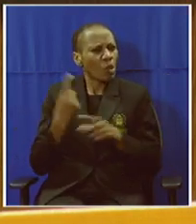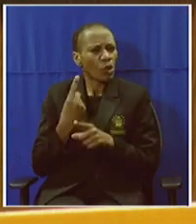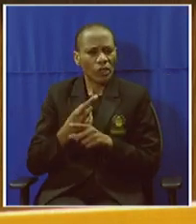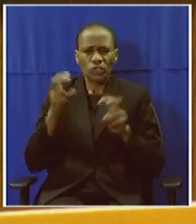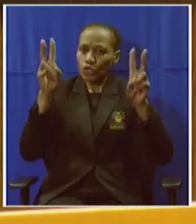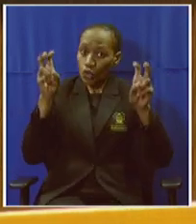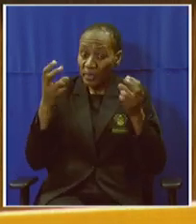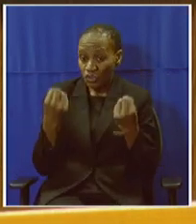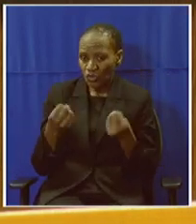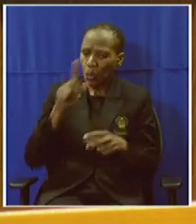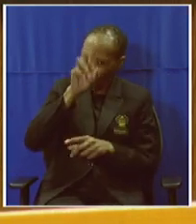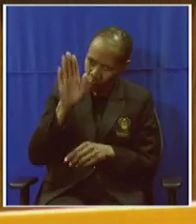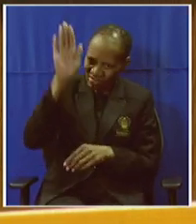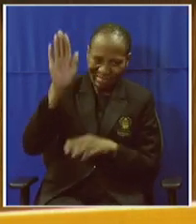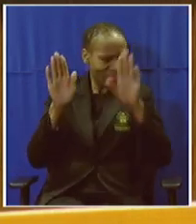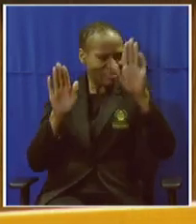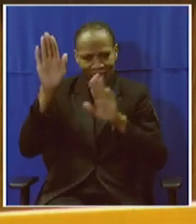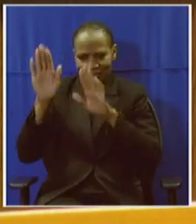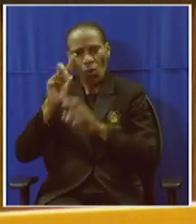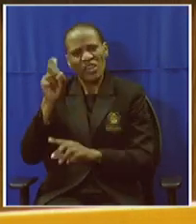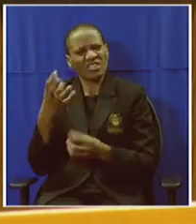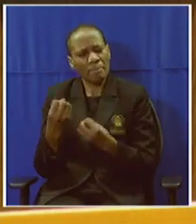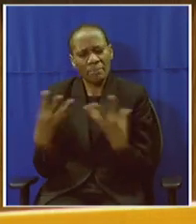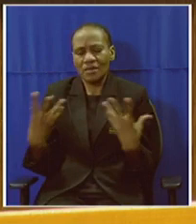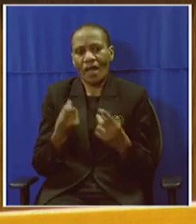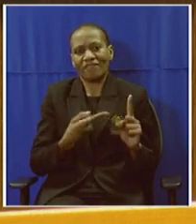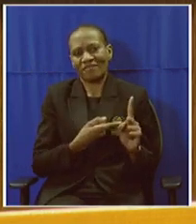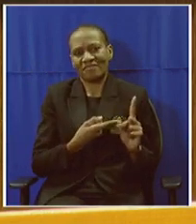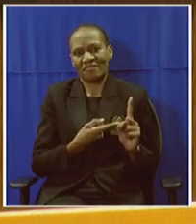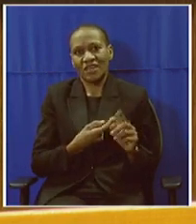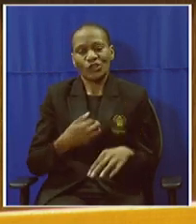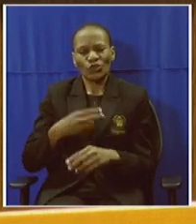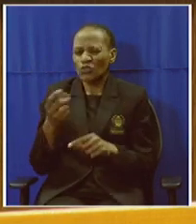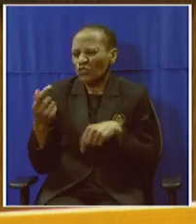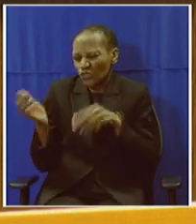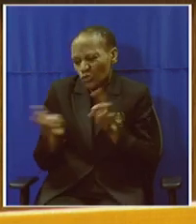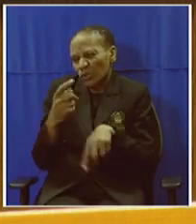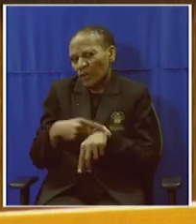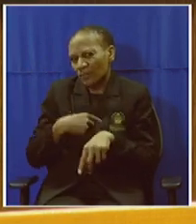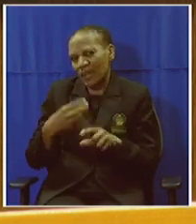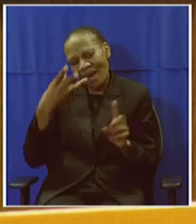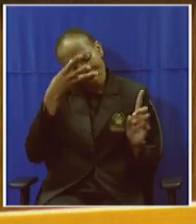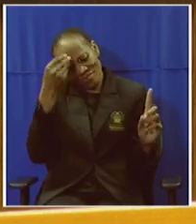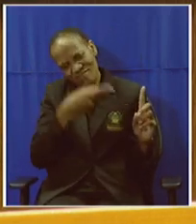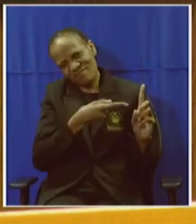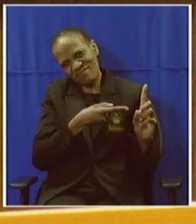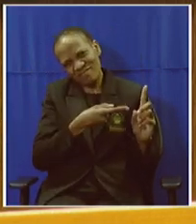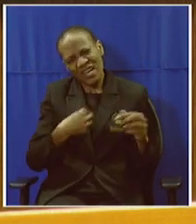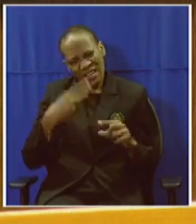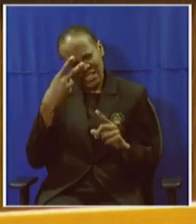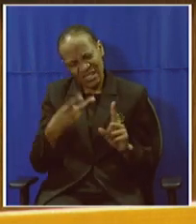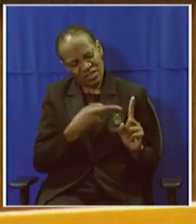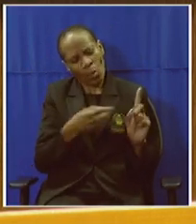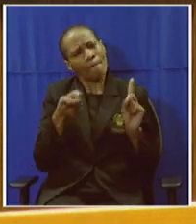asked a question. So in the short term, I knew the deputy minister. I could see what a positive